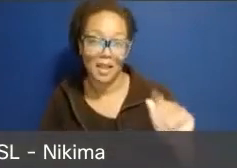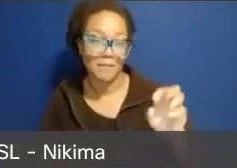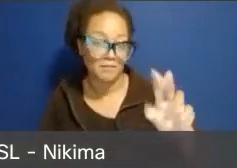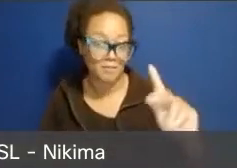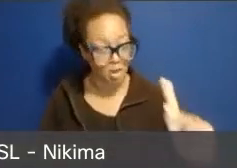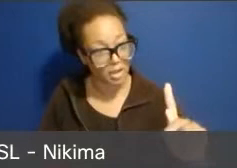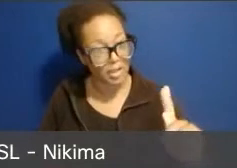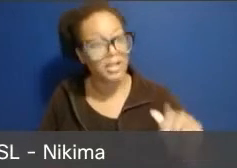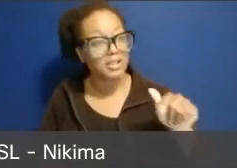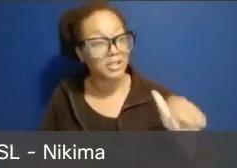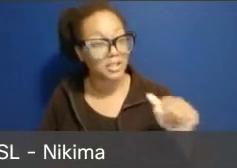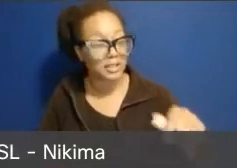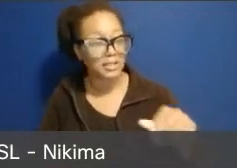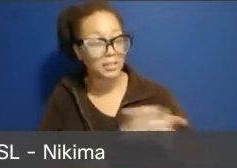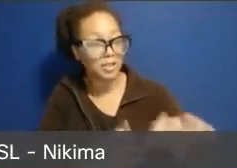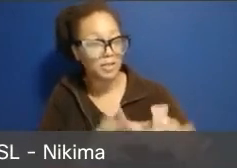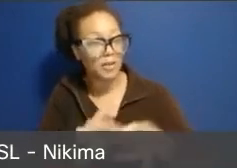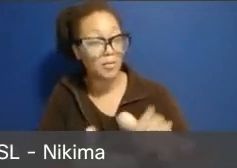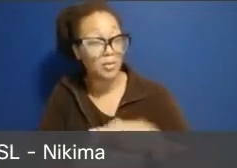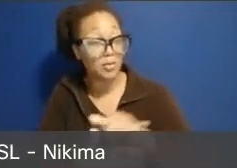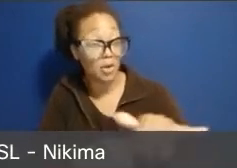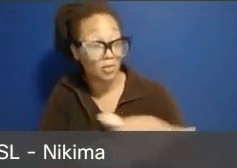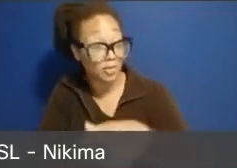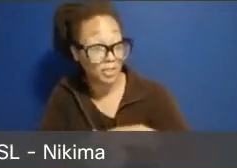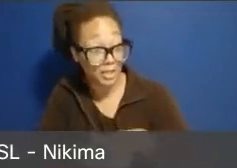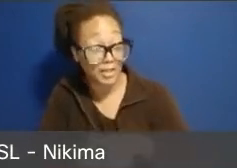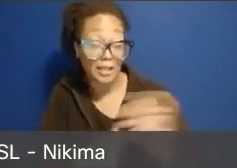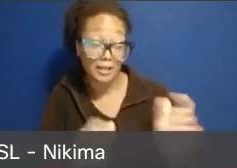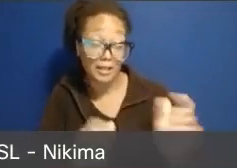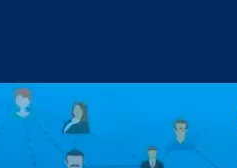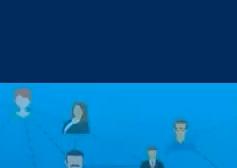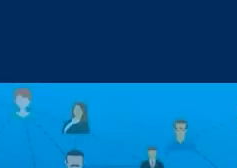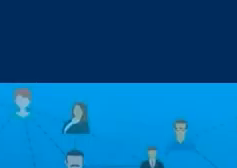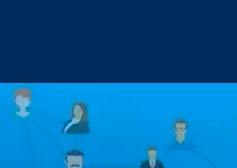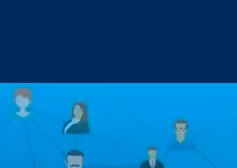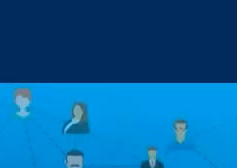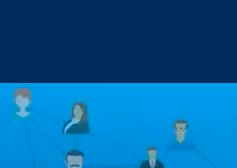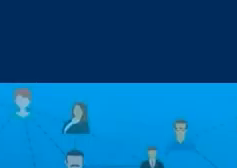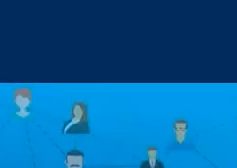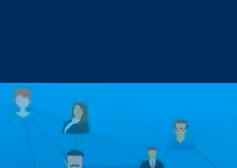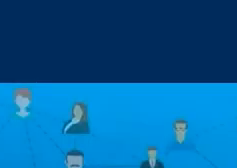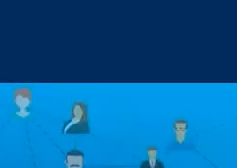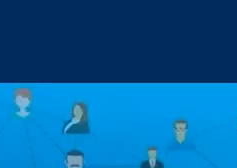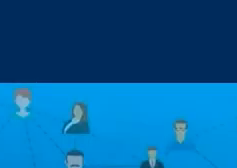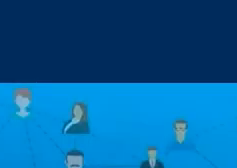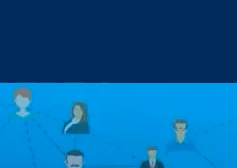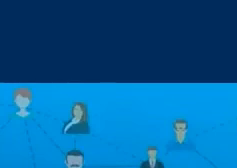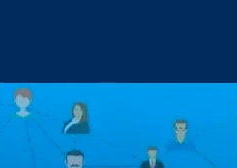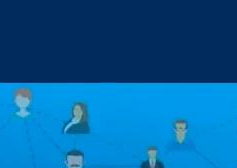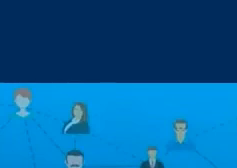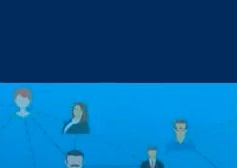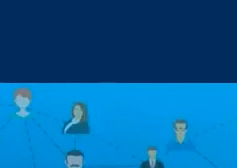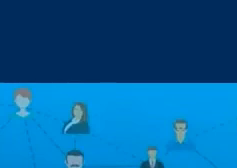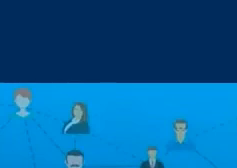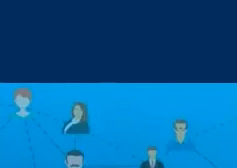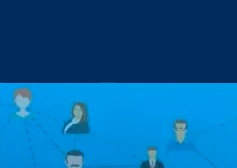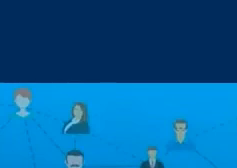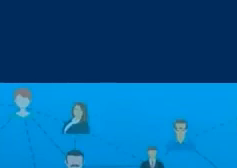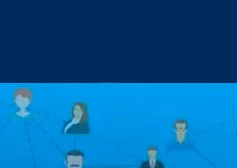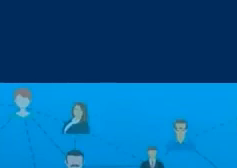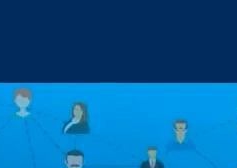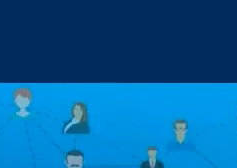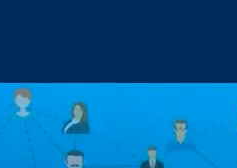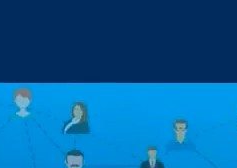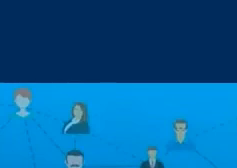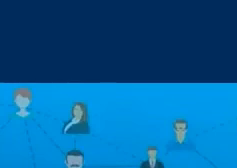York region. Take it away, Linda. Thank you, Nicole. Yes, Anna Maria, what a wealth of information,